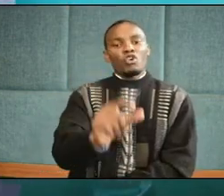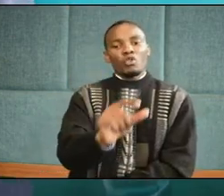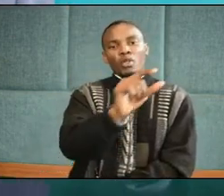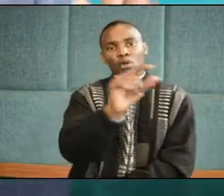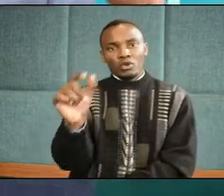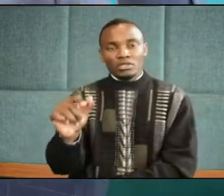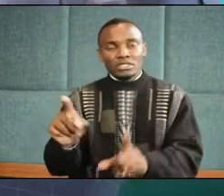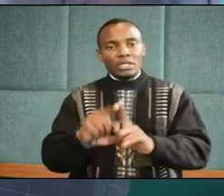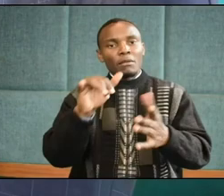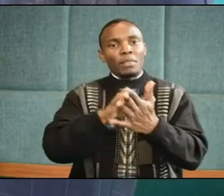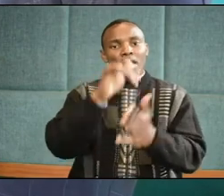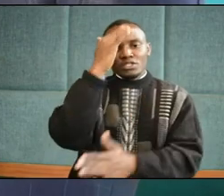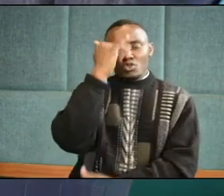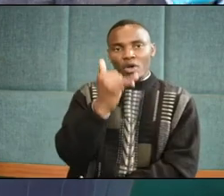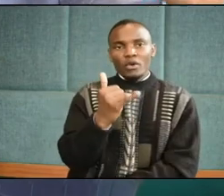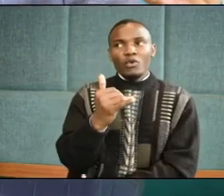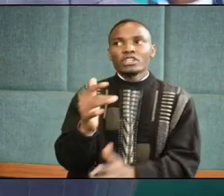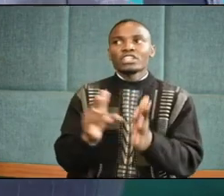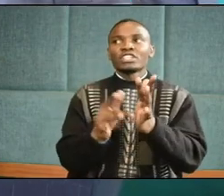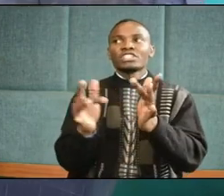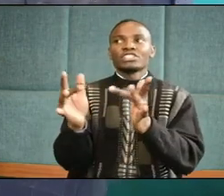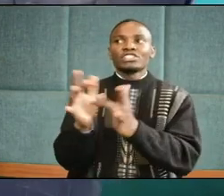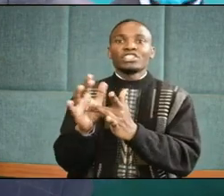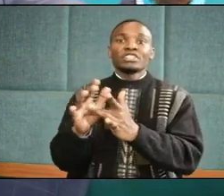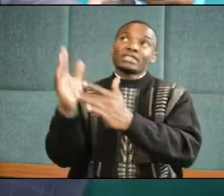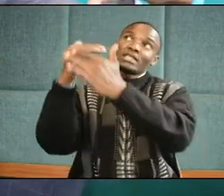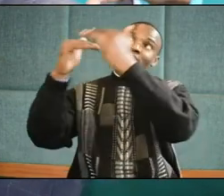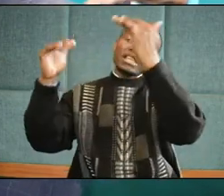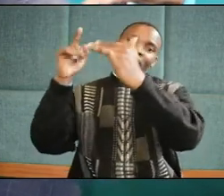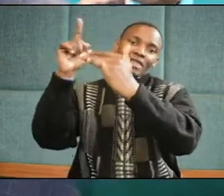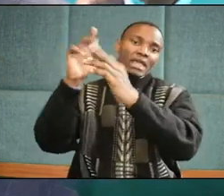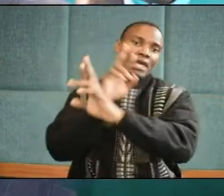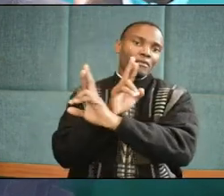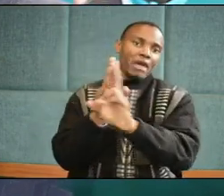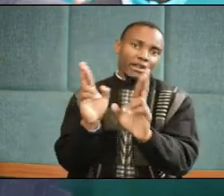is why he's in the heavenly sanctuary, ready